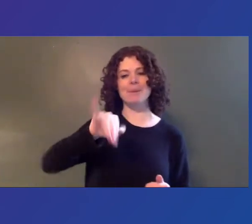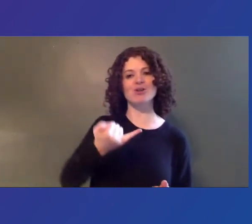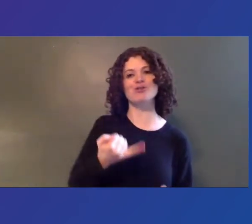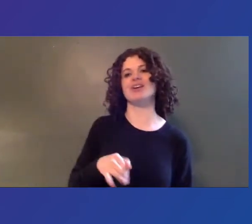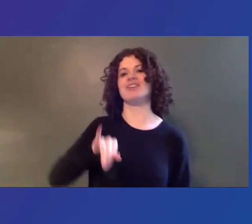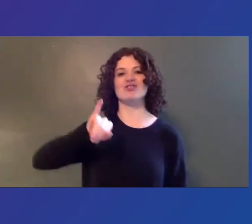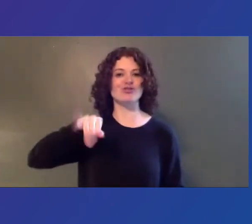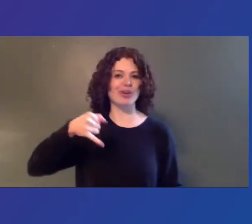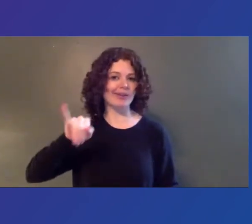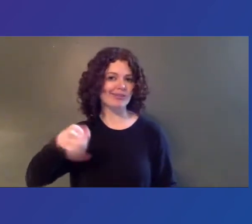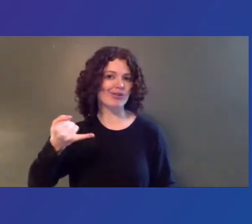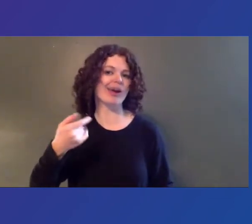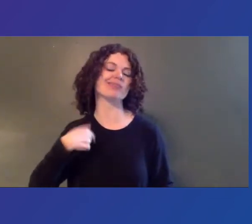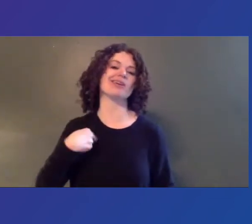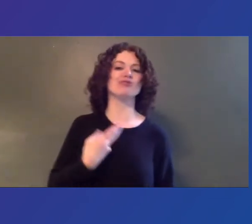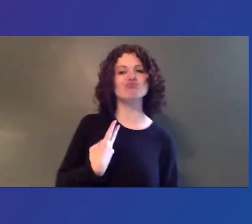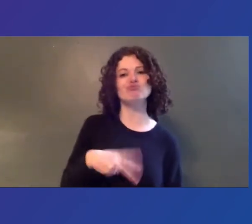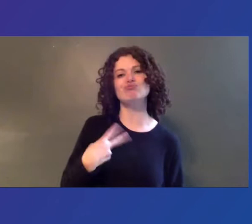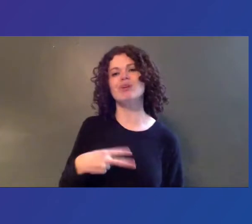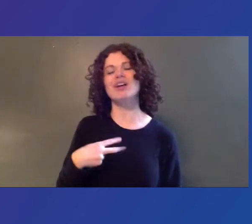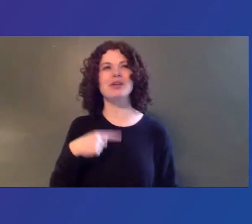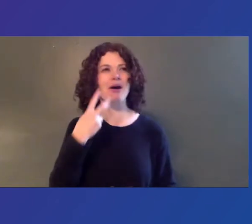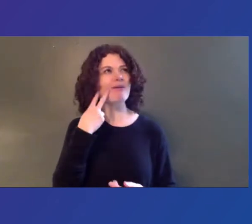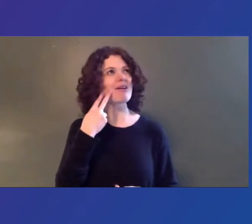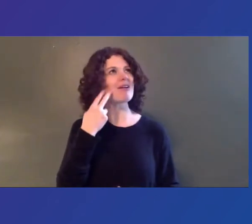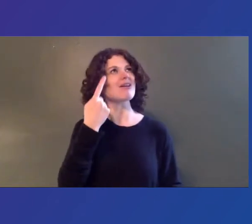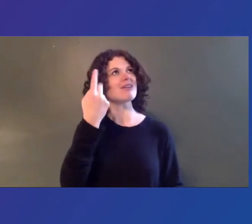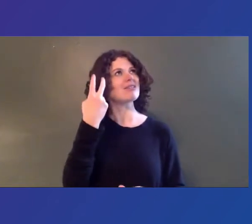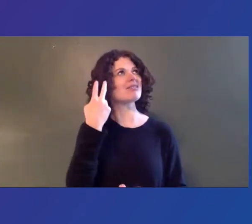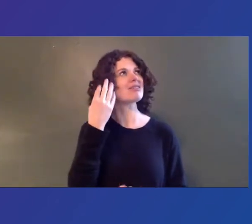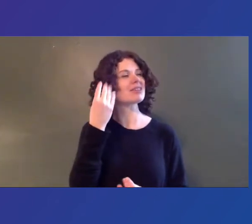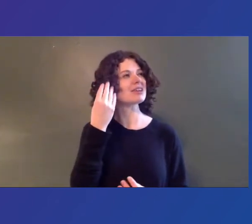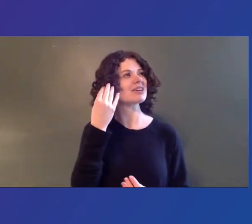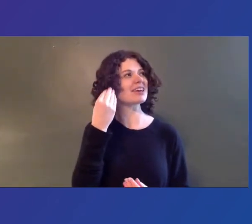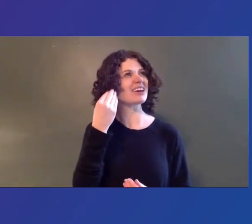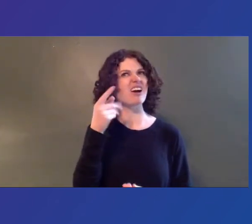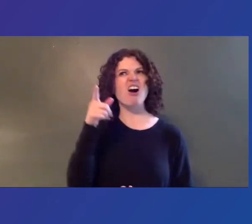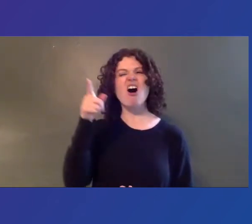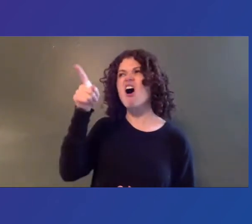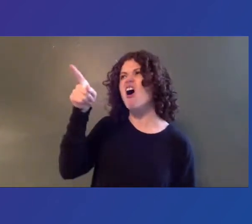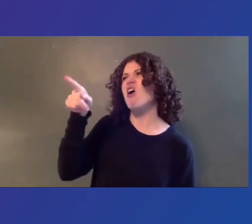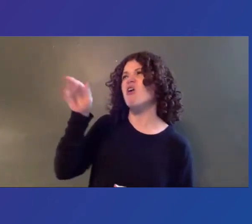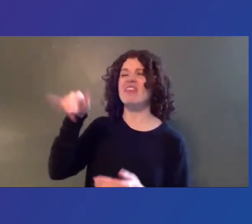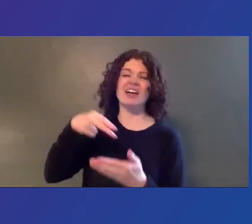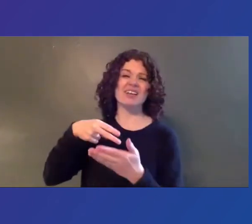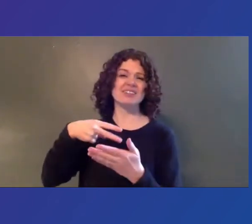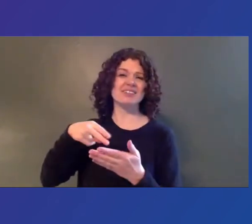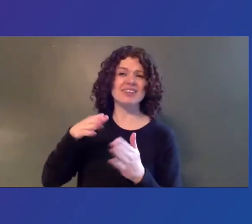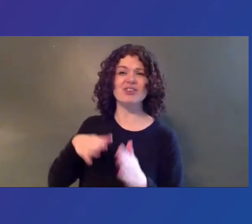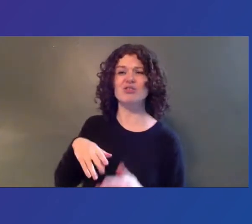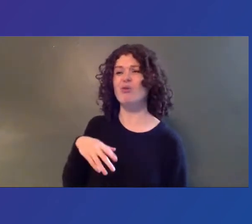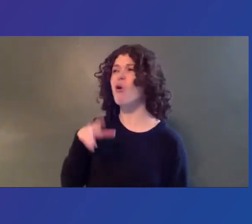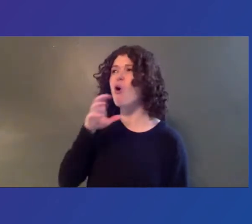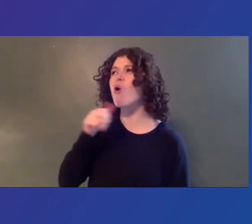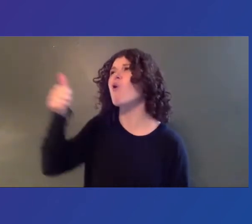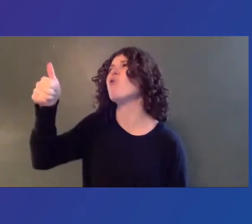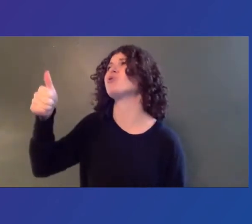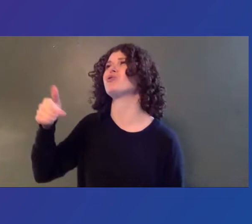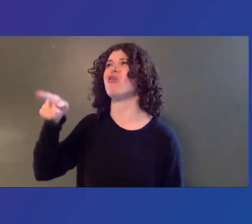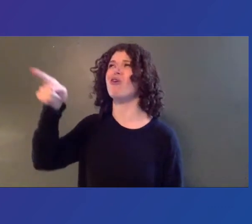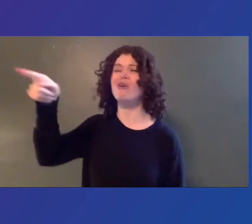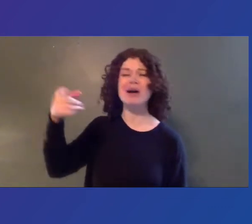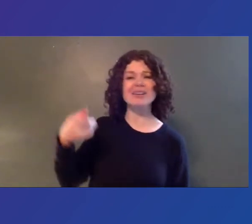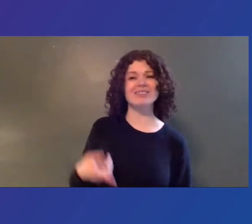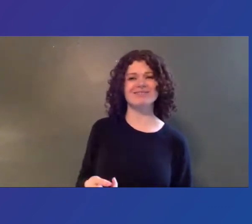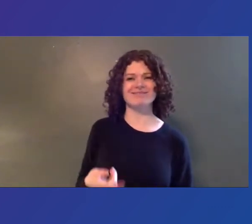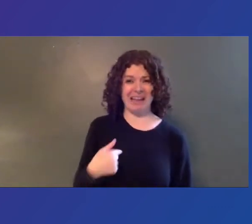time, I remember thinking to myself, all these other dancers here have been dancing since 2 years old. And, you know, I was like 15 years old, you know, and that